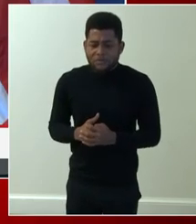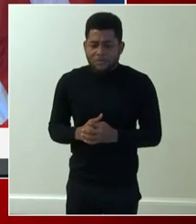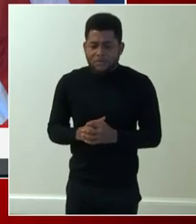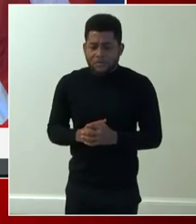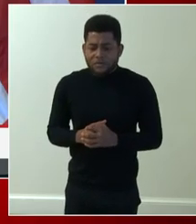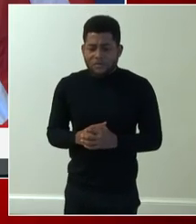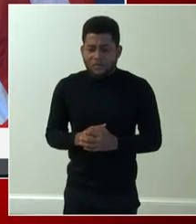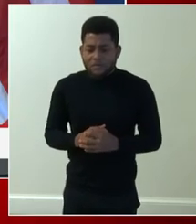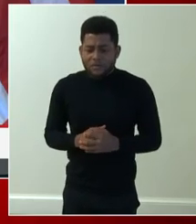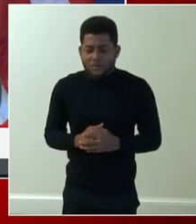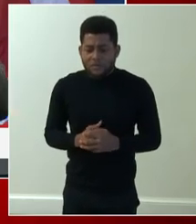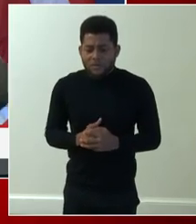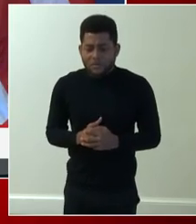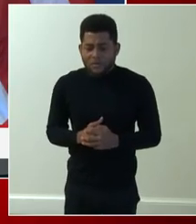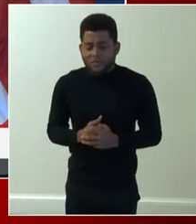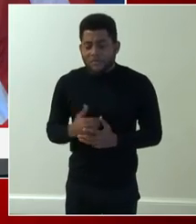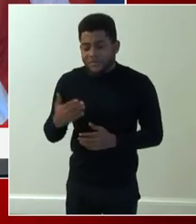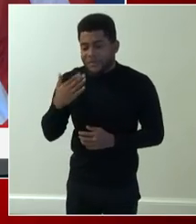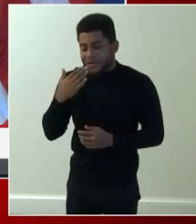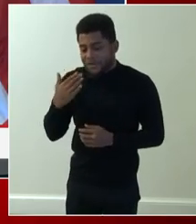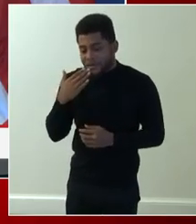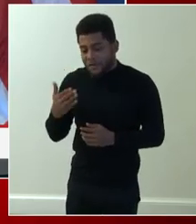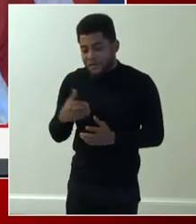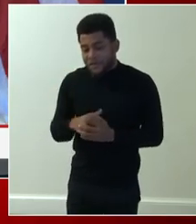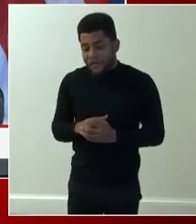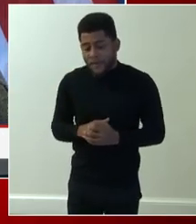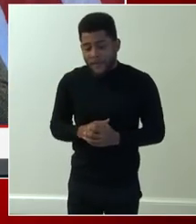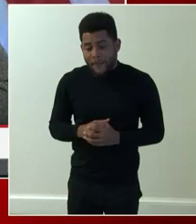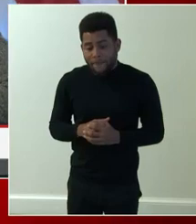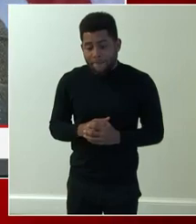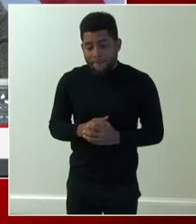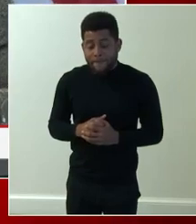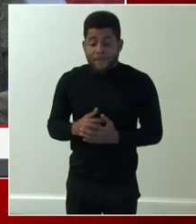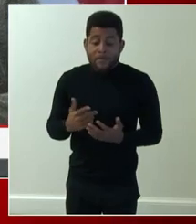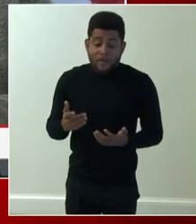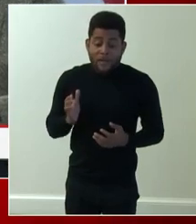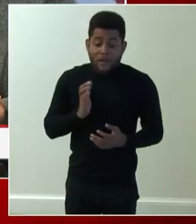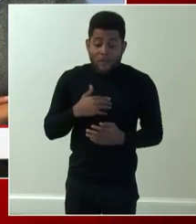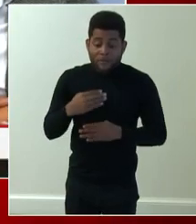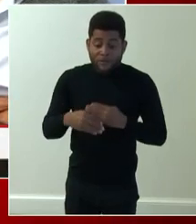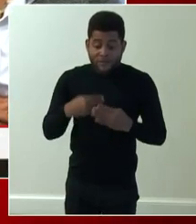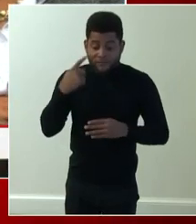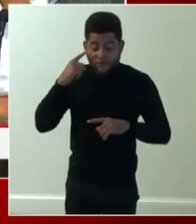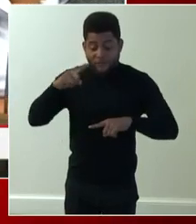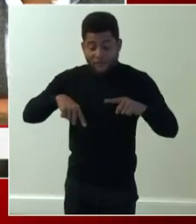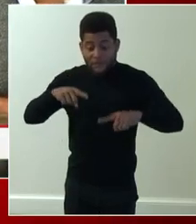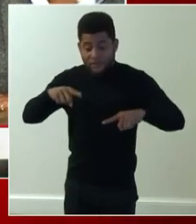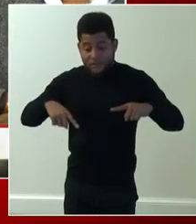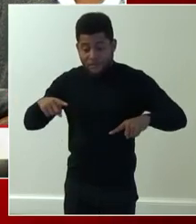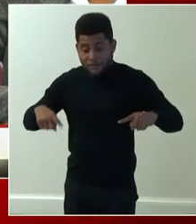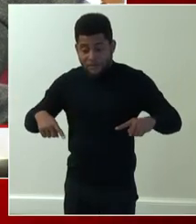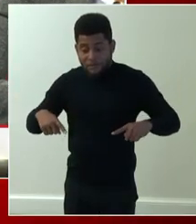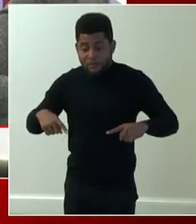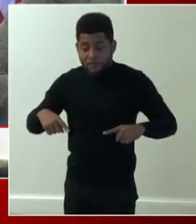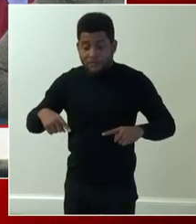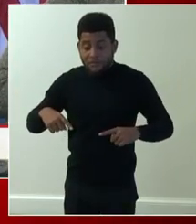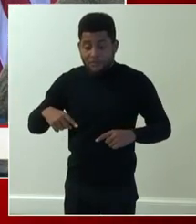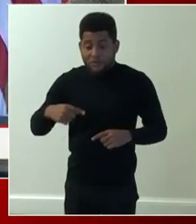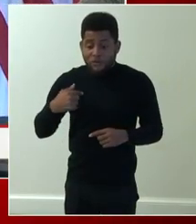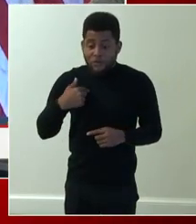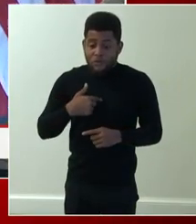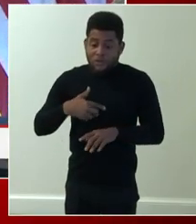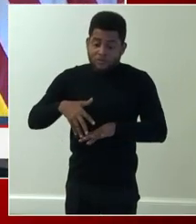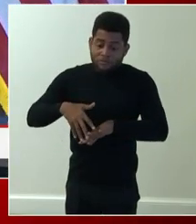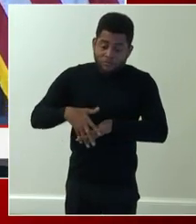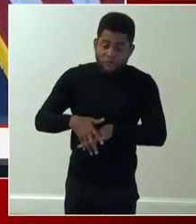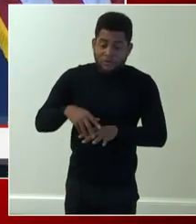Sure, thank you for that question. So the consult process does sort of vary depending on what our case counts look like. So we are moving into a surge